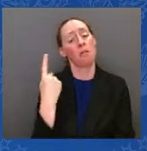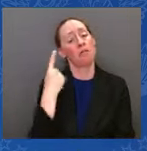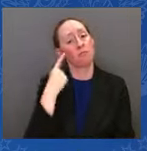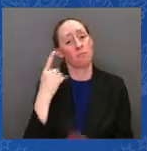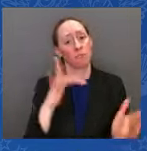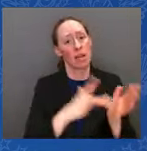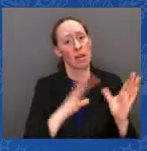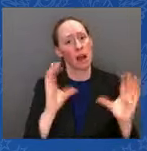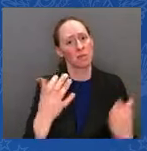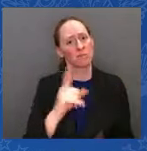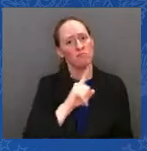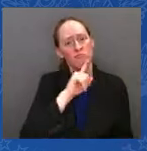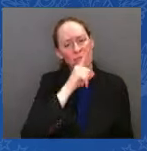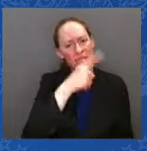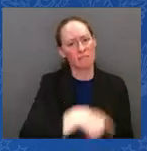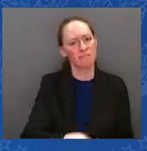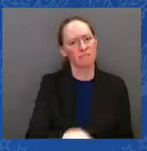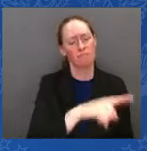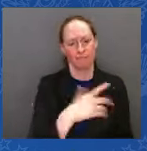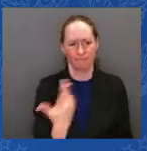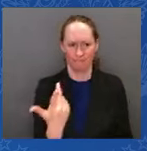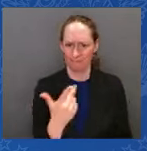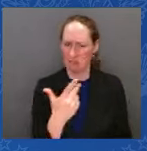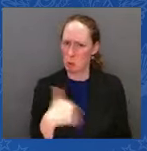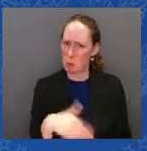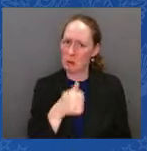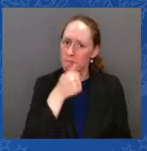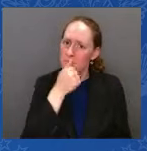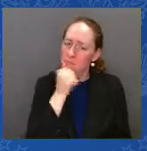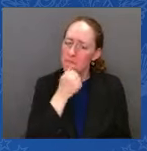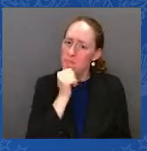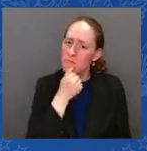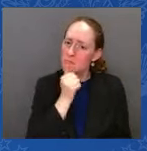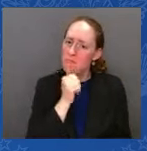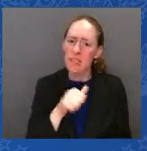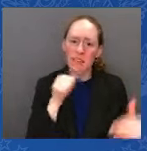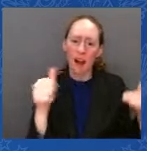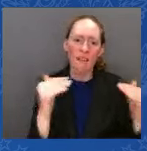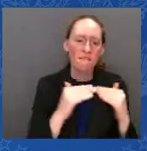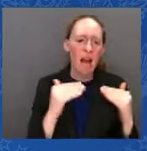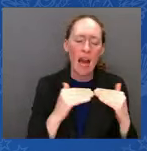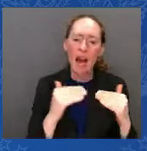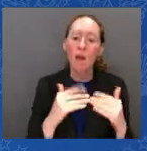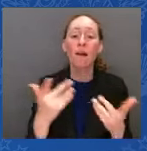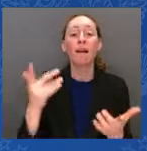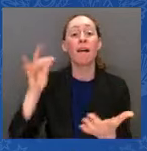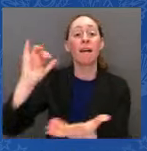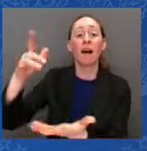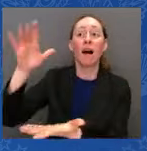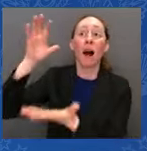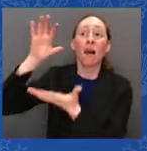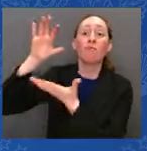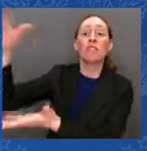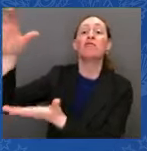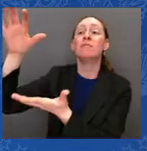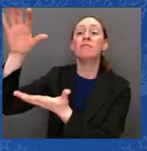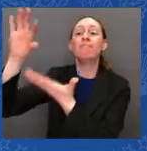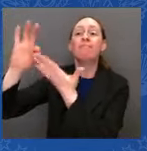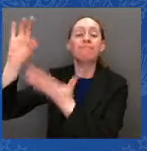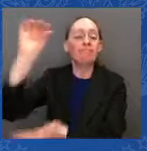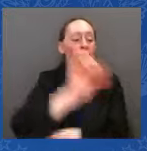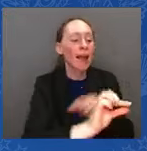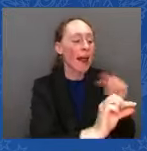things. I think the trickle-down economy, not much ever trickled down to my dad's kitchen table that I can recall. And so